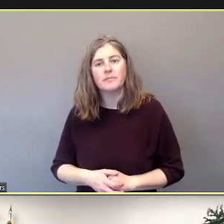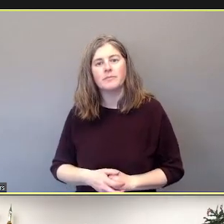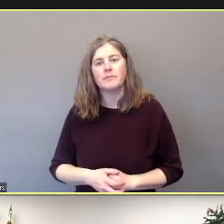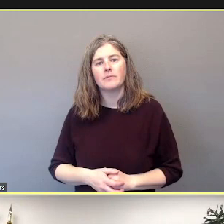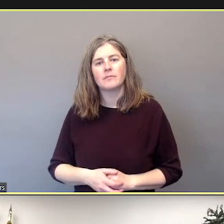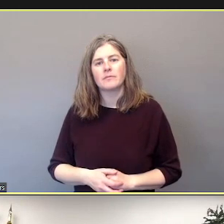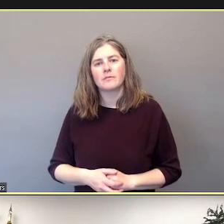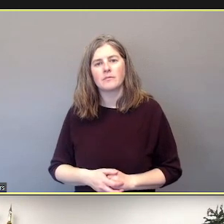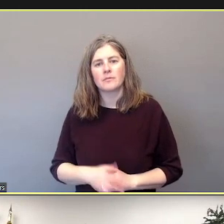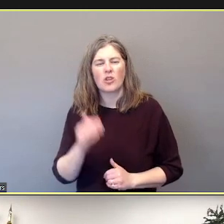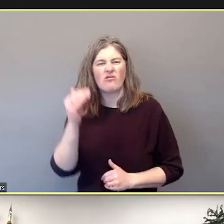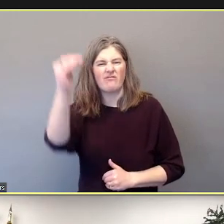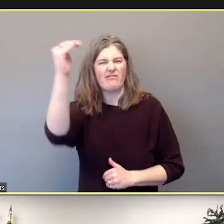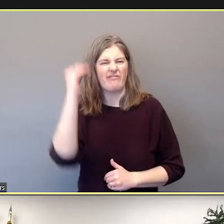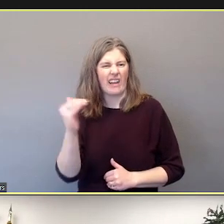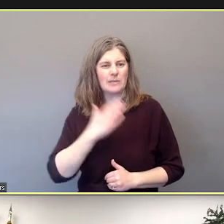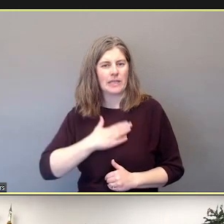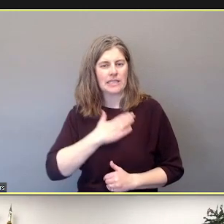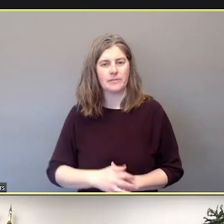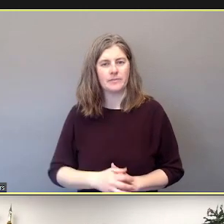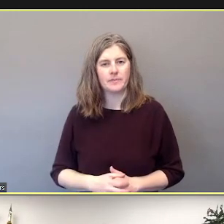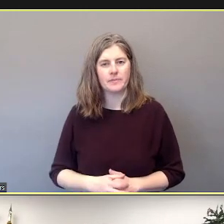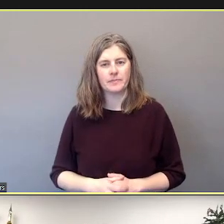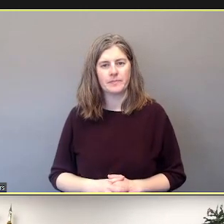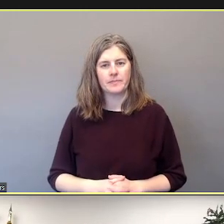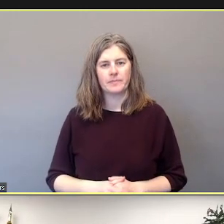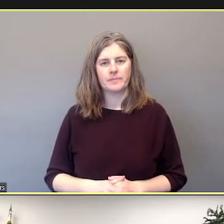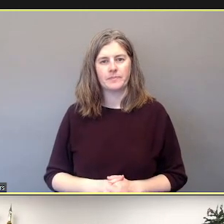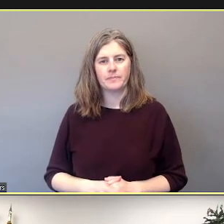Next slide, please.